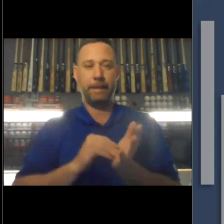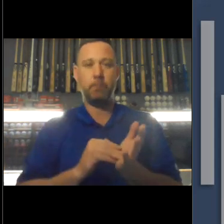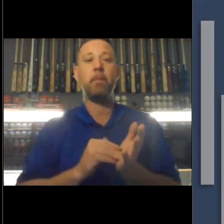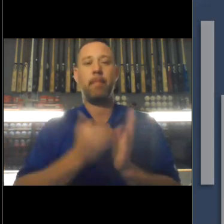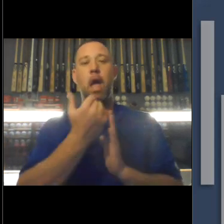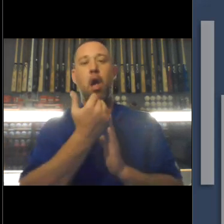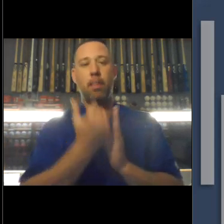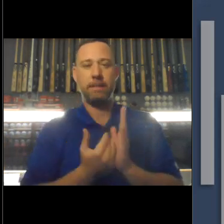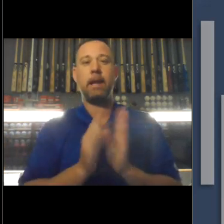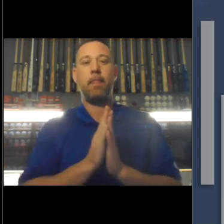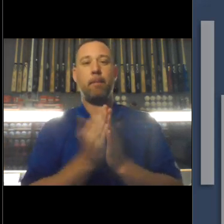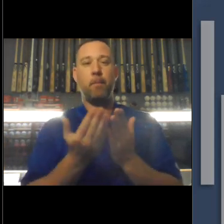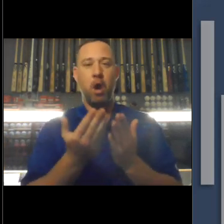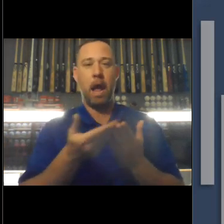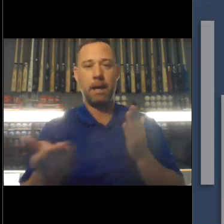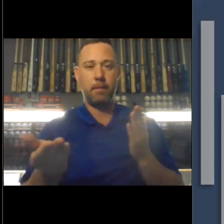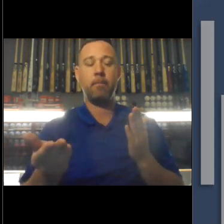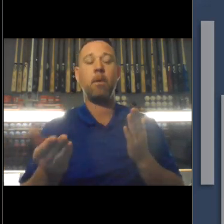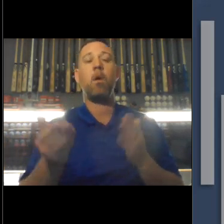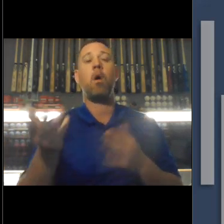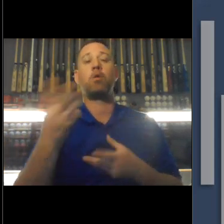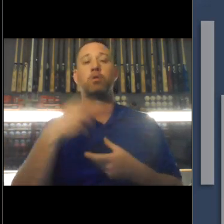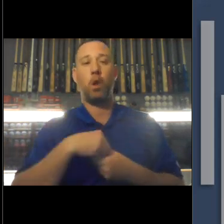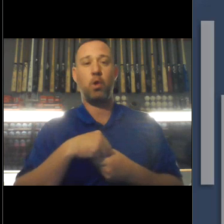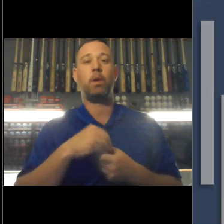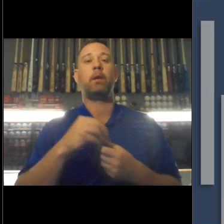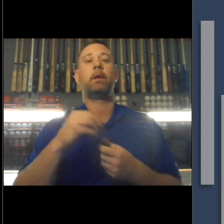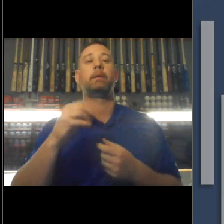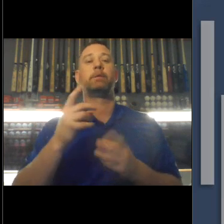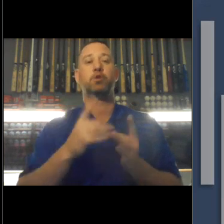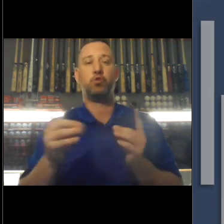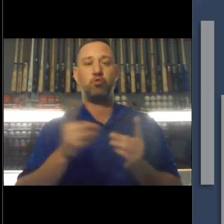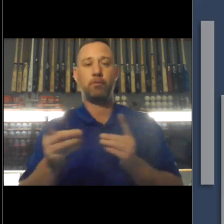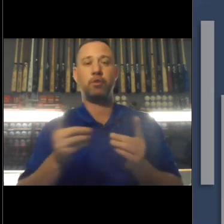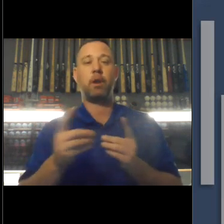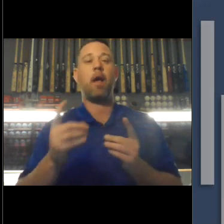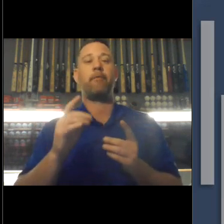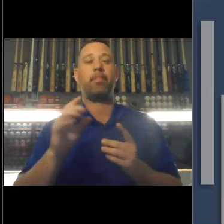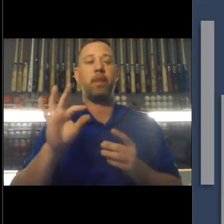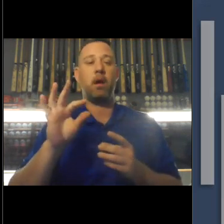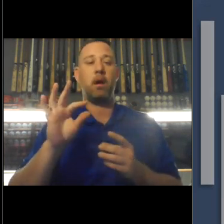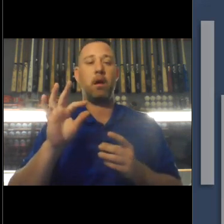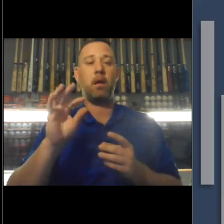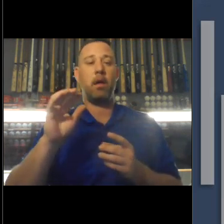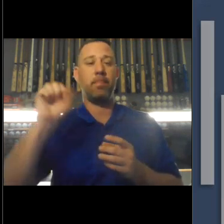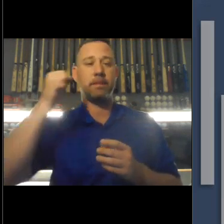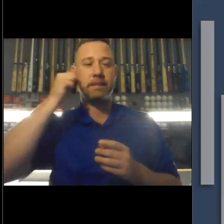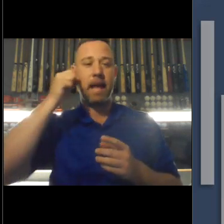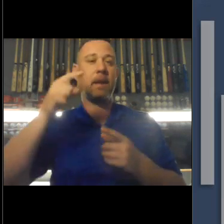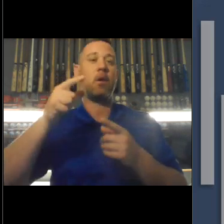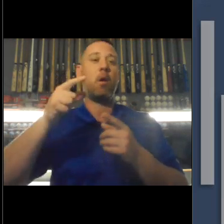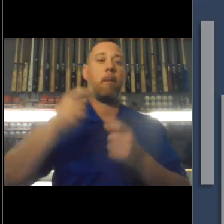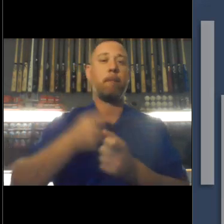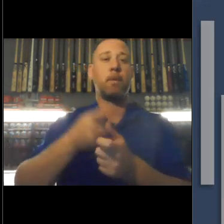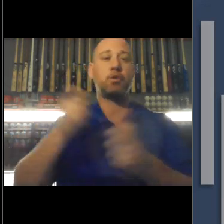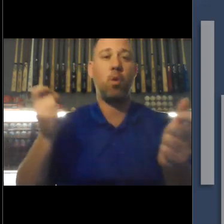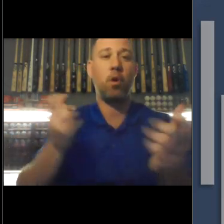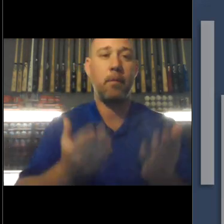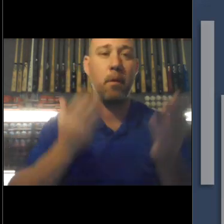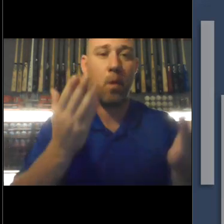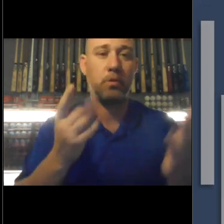book item. Also included in it is a description of the Senate majority's transportation infrastructure proposal that